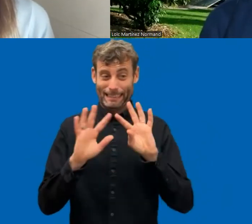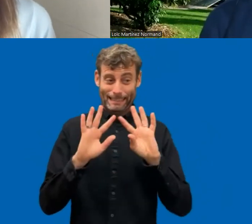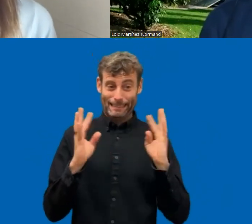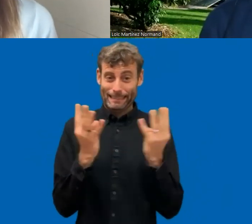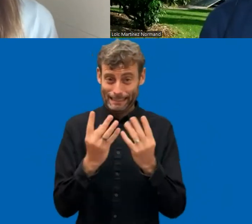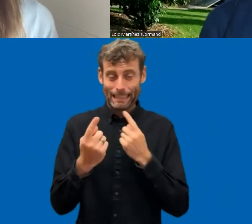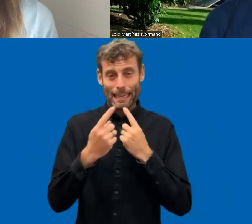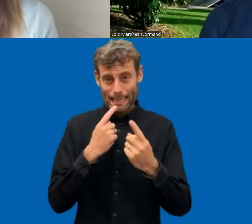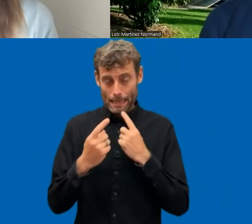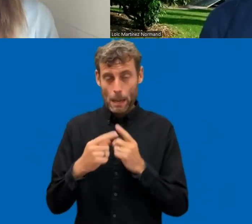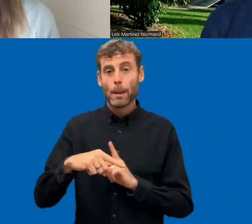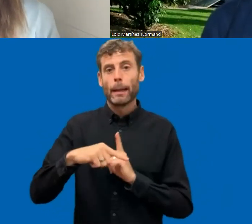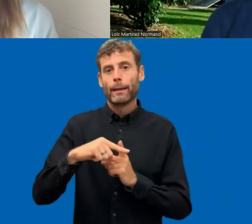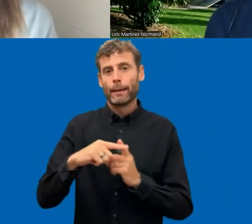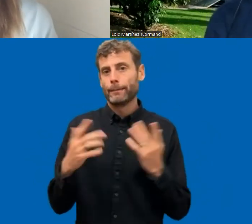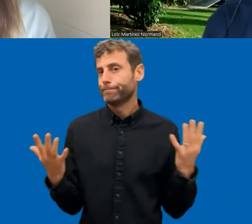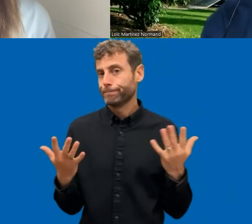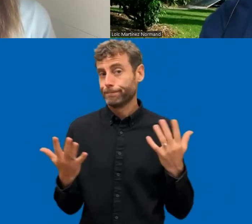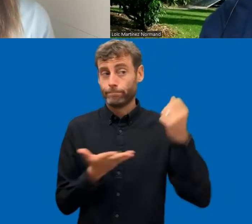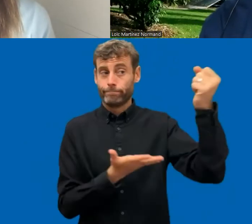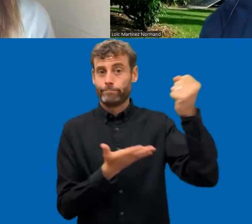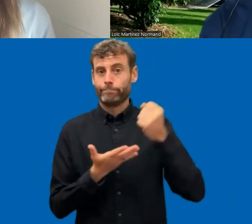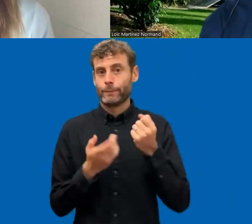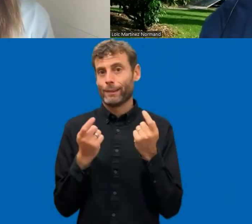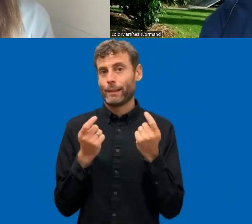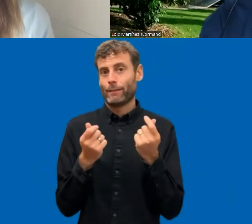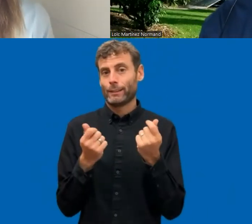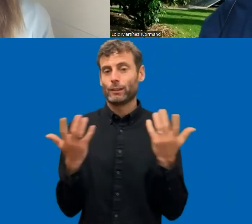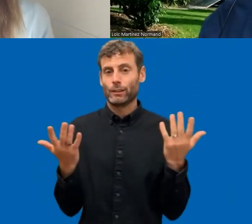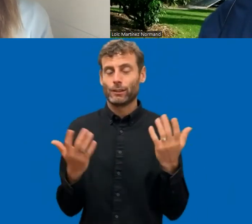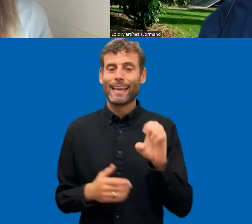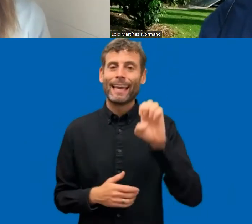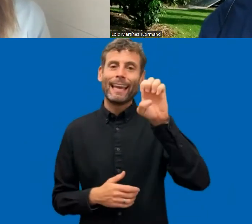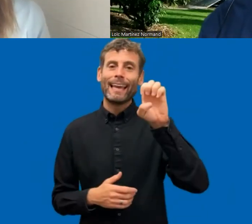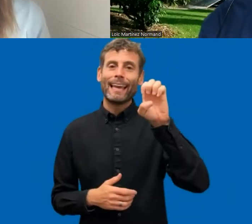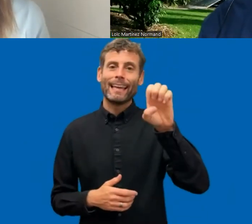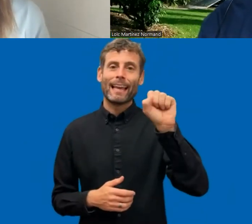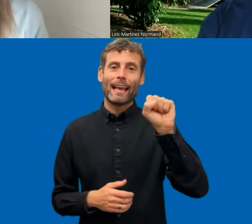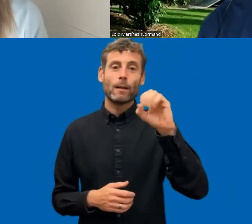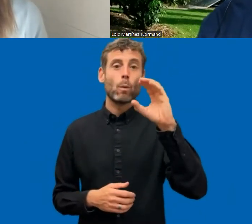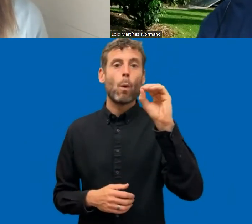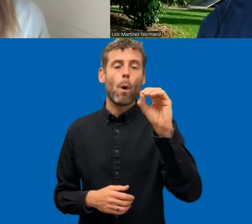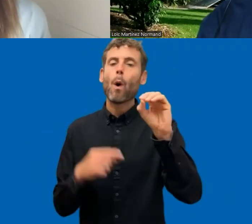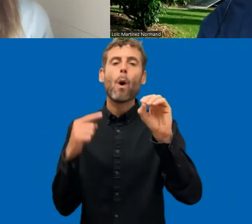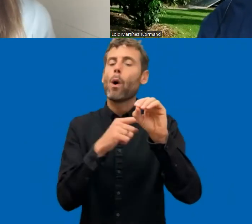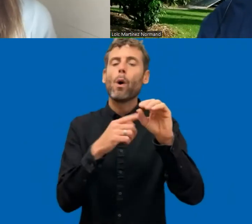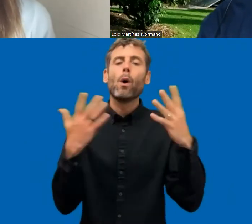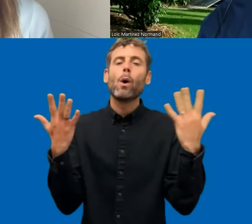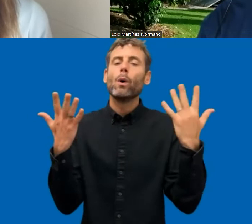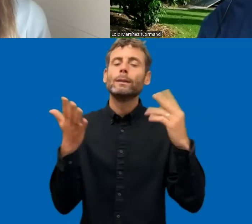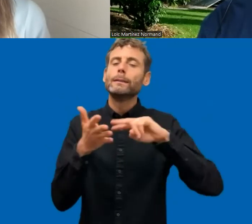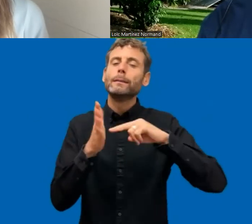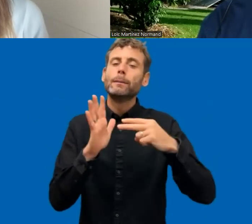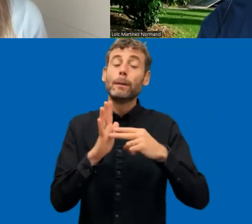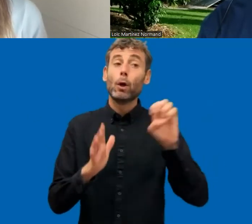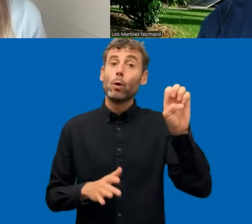that's what we are struggling with. And just for the caption, is the ESO is the European Standardization Organizations. Just